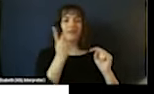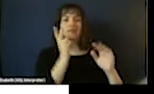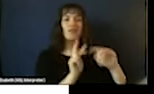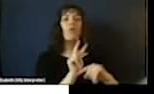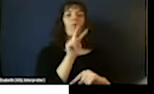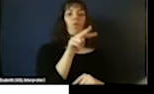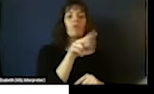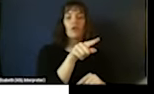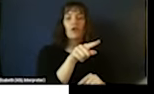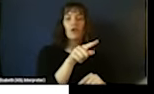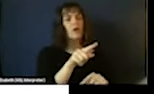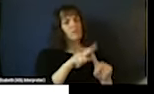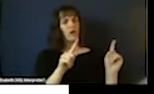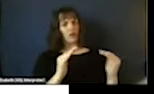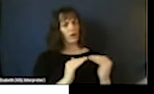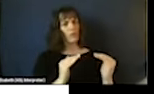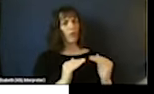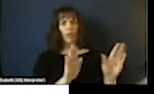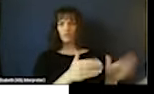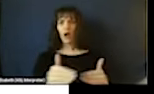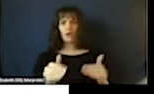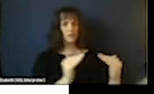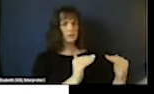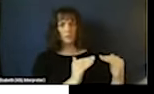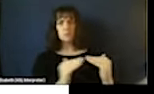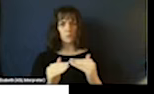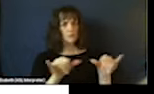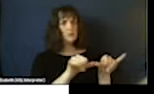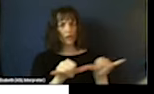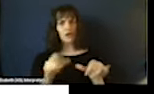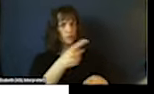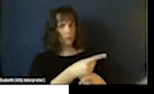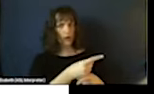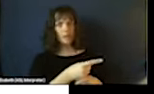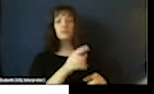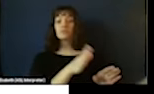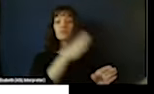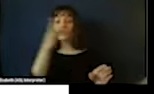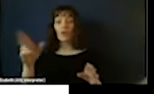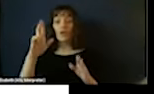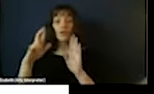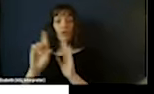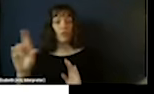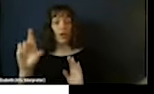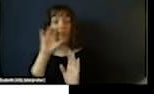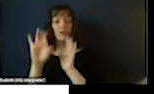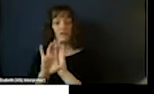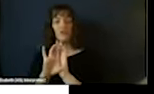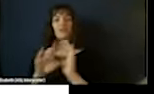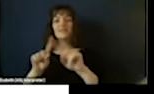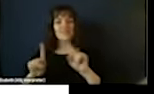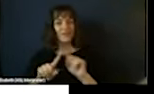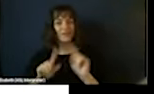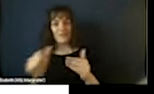equal. In the right panel, the individuals are given a number of boxes based on their height and what they need to be able